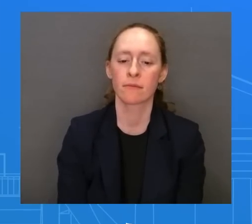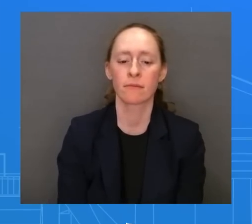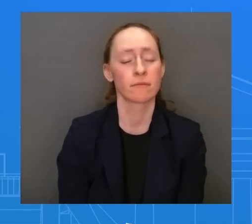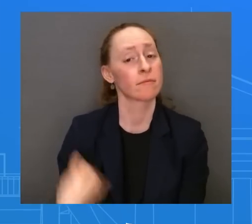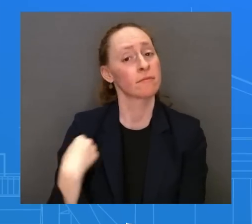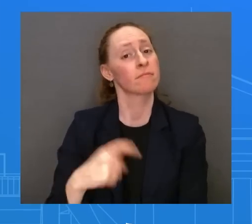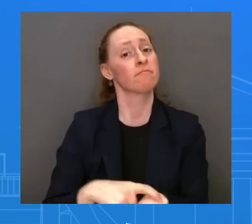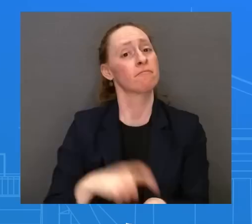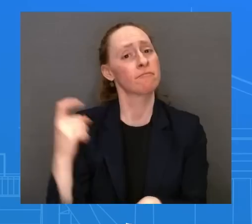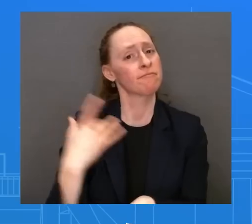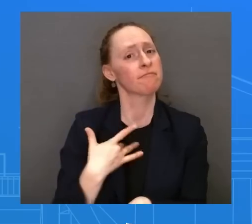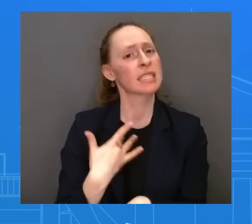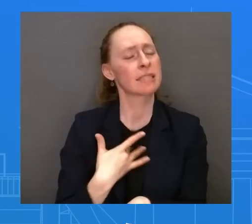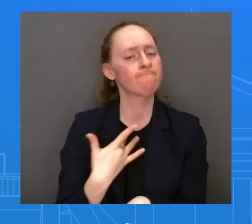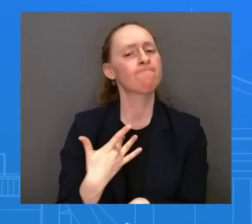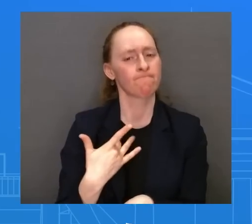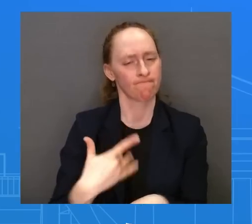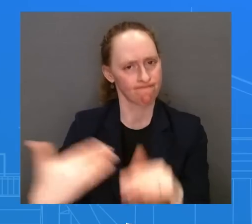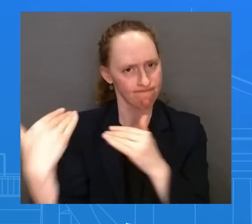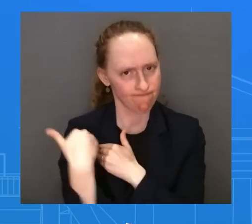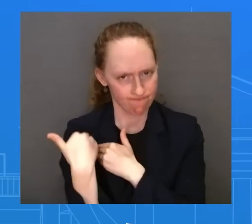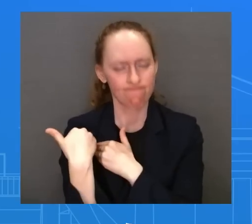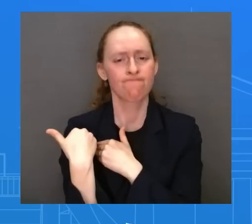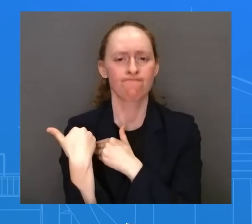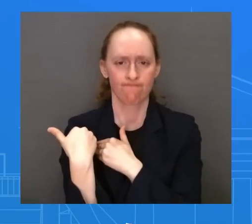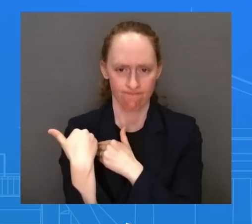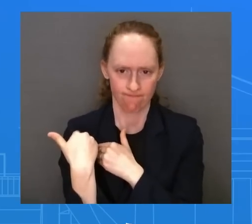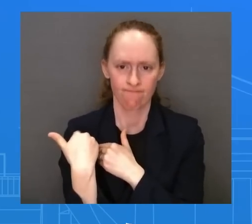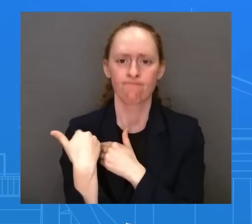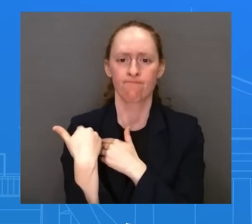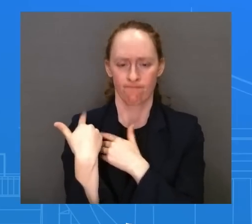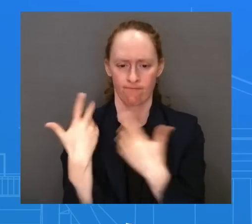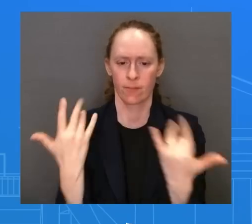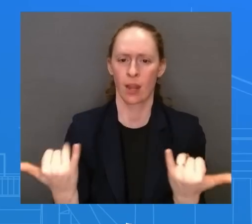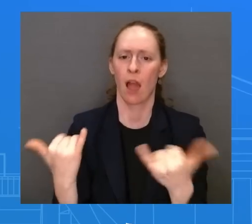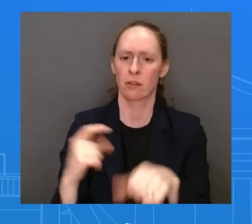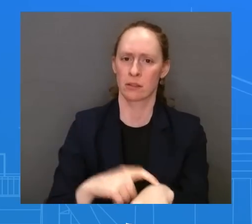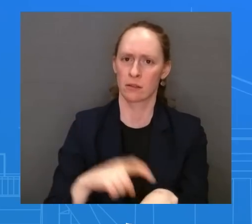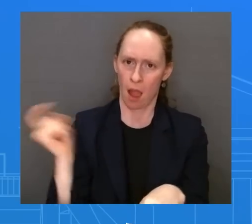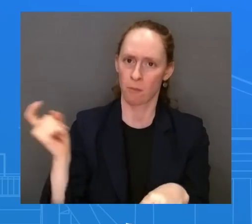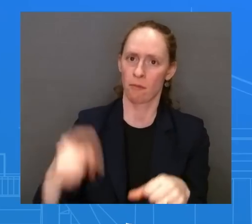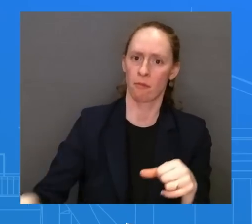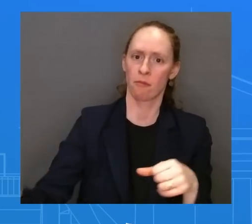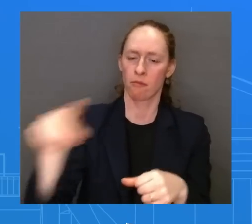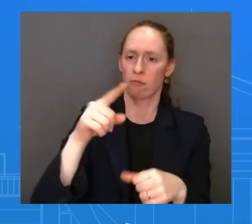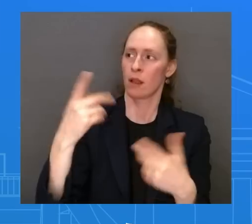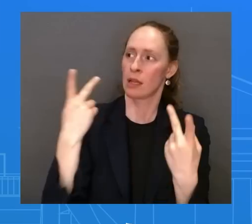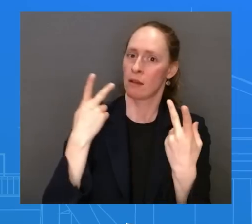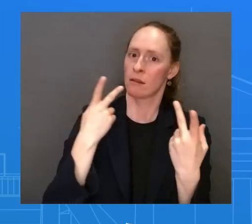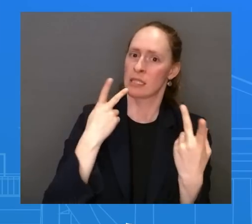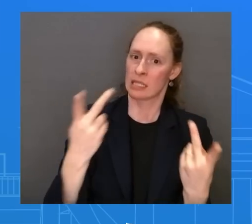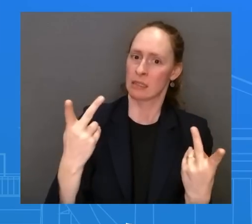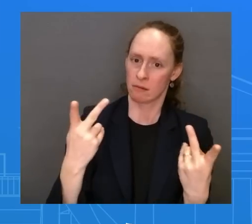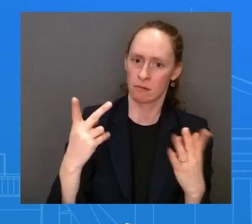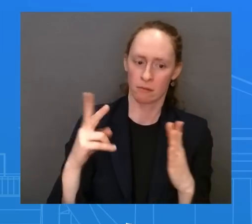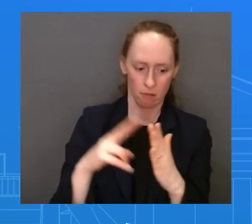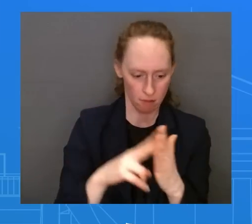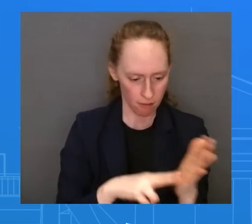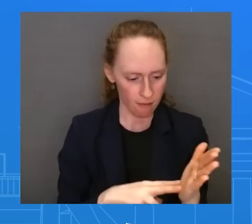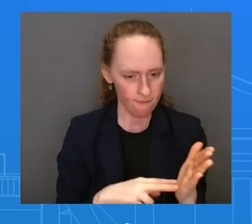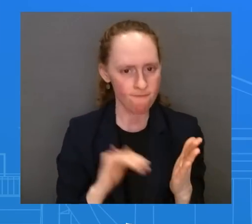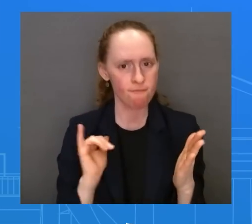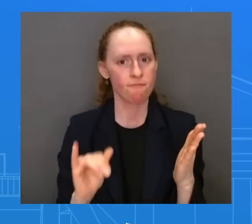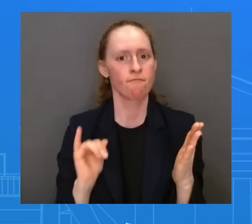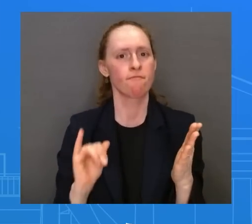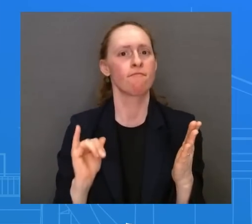across the administration to take a look at those reviews ourselves across the interagency work our way through it and then provide